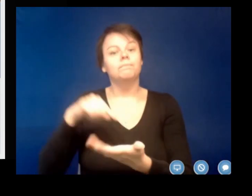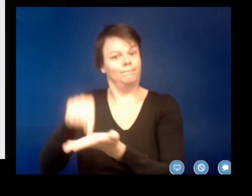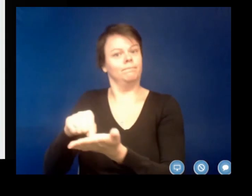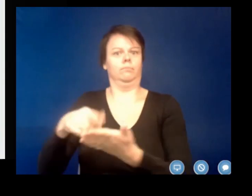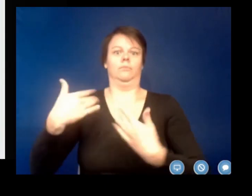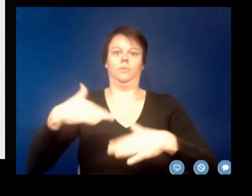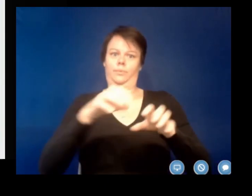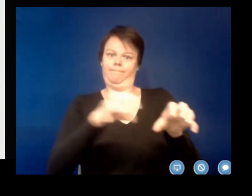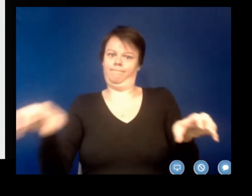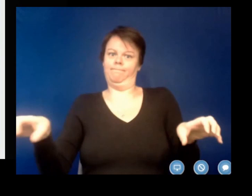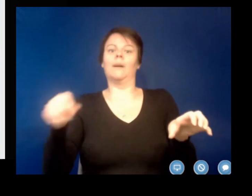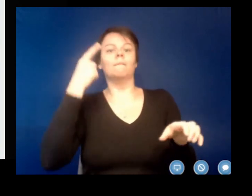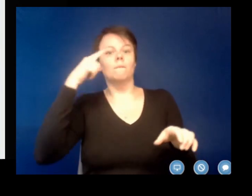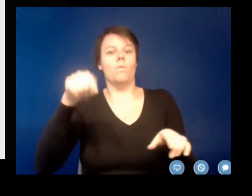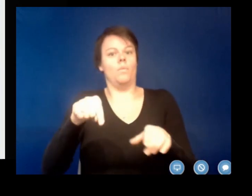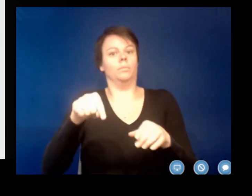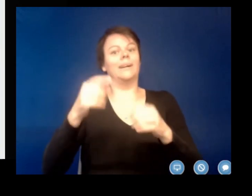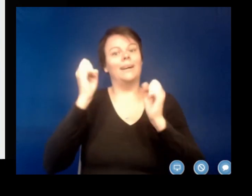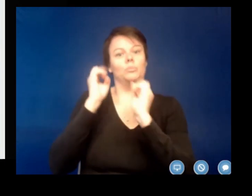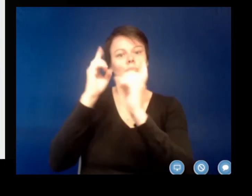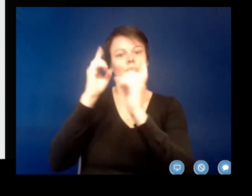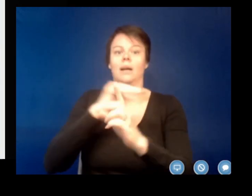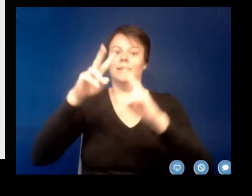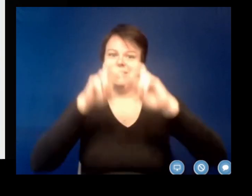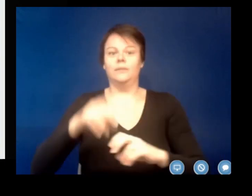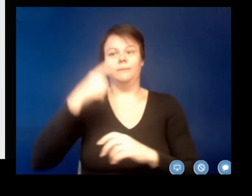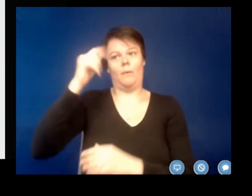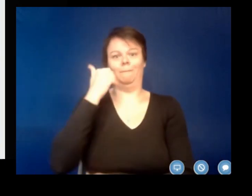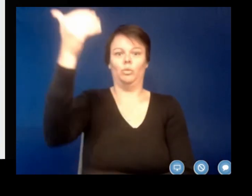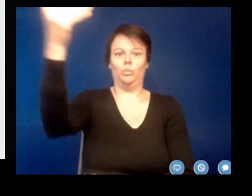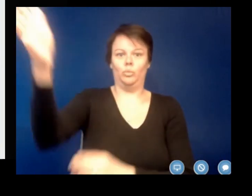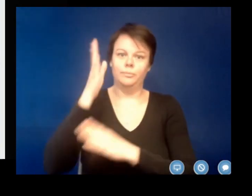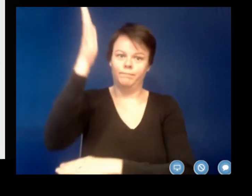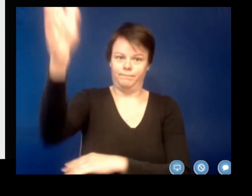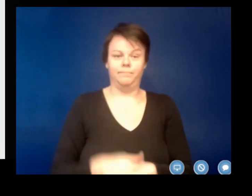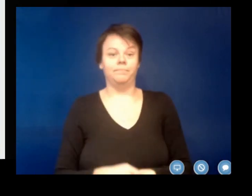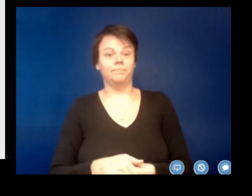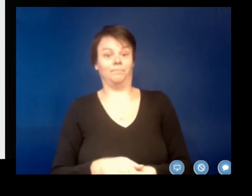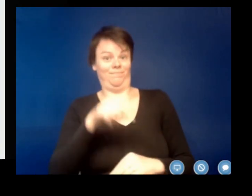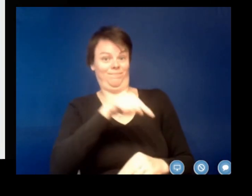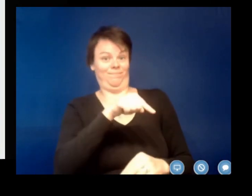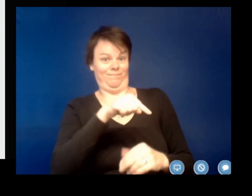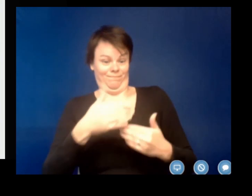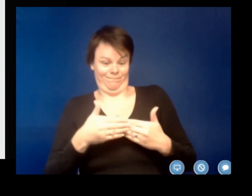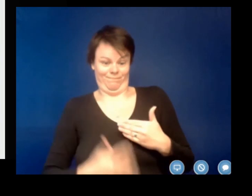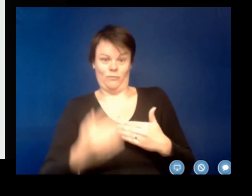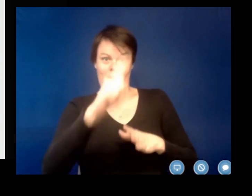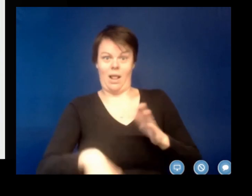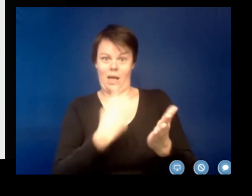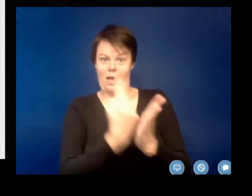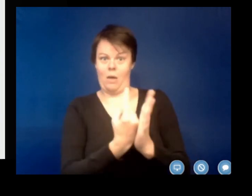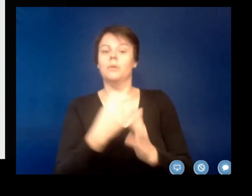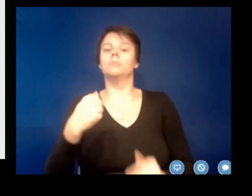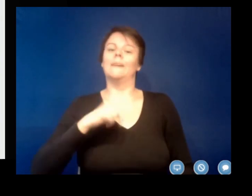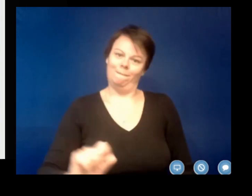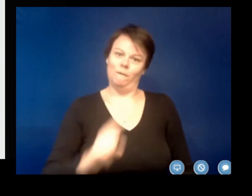And in the following hour, I firstly will present and give reasons for this